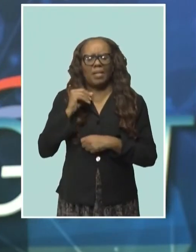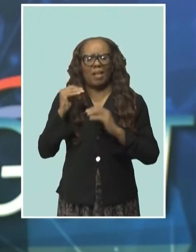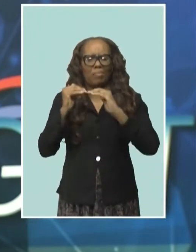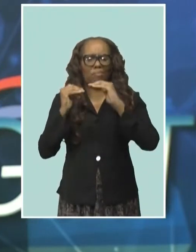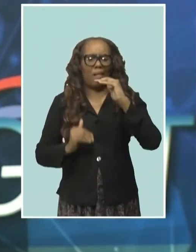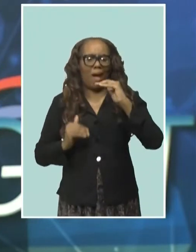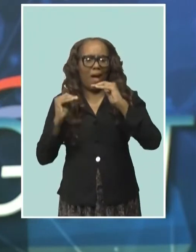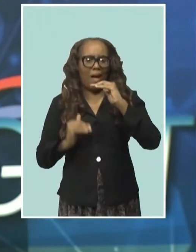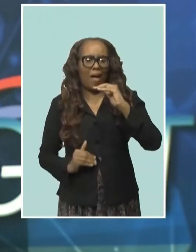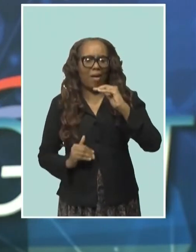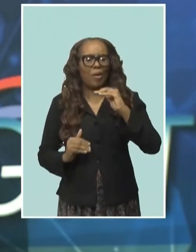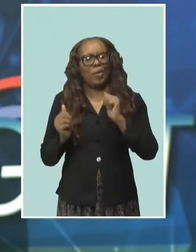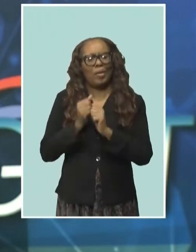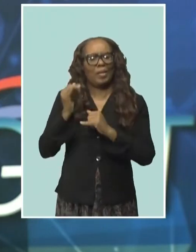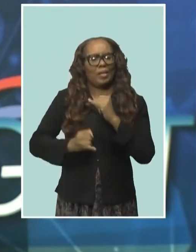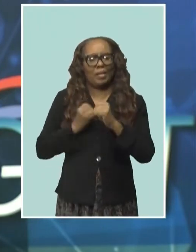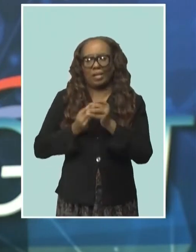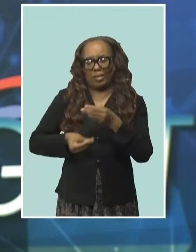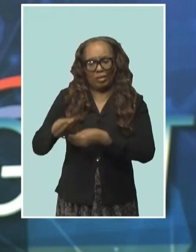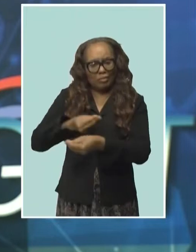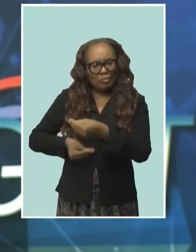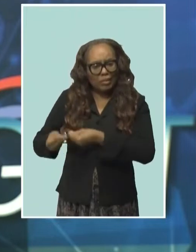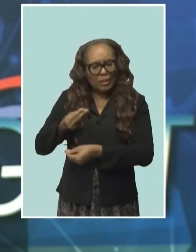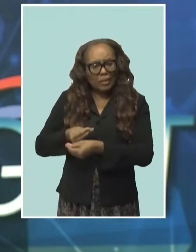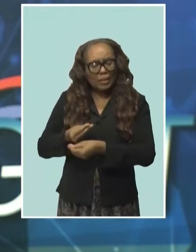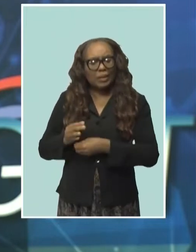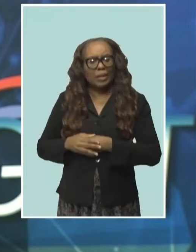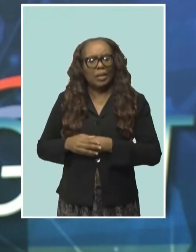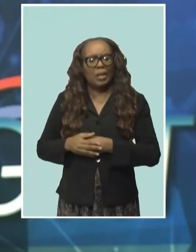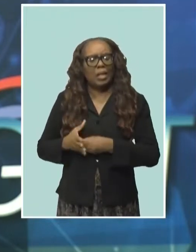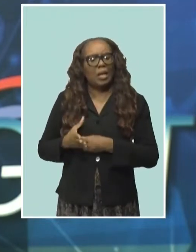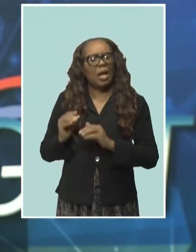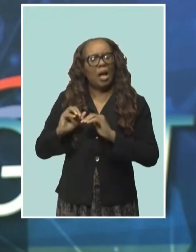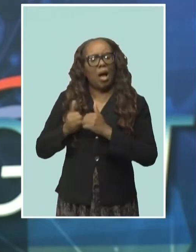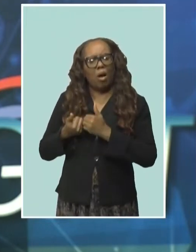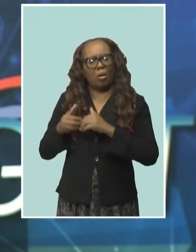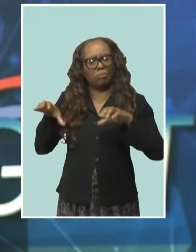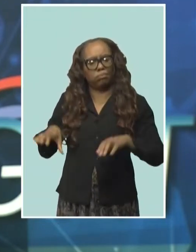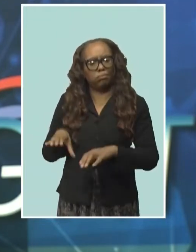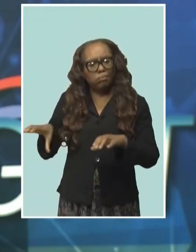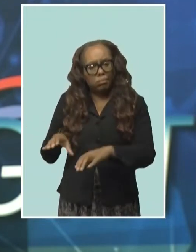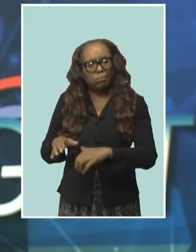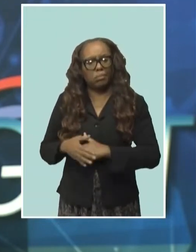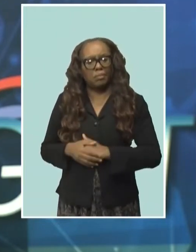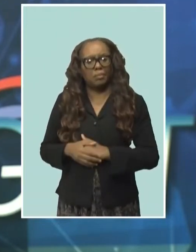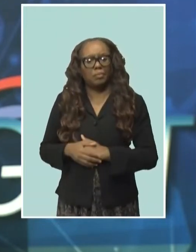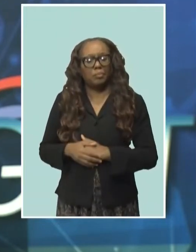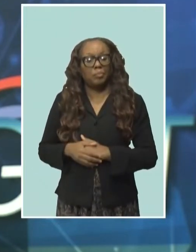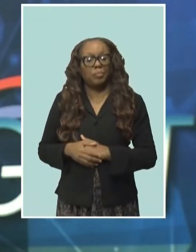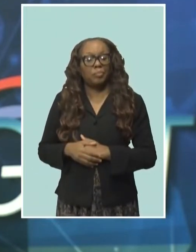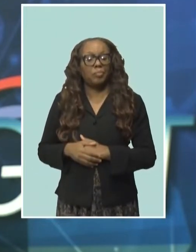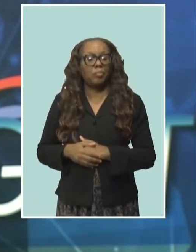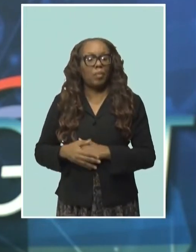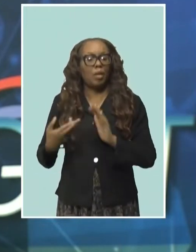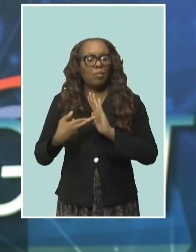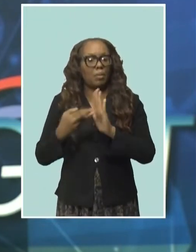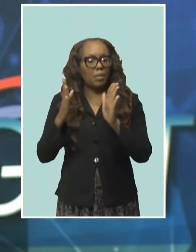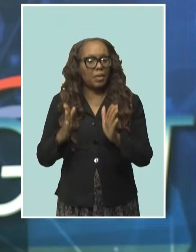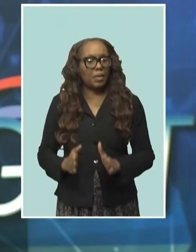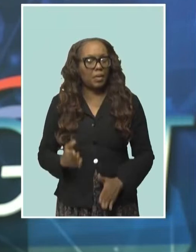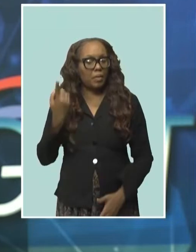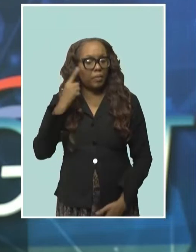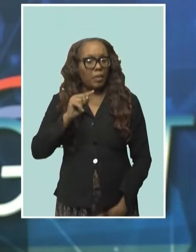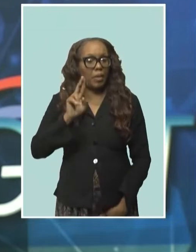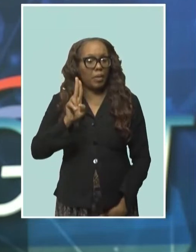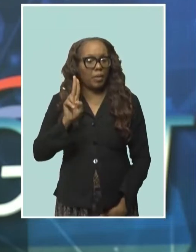international trade and logistics. While stressing that SIDS require support, Deputy Secretary General of the United Nations Conference on Trade